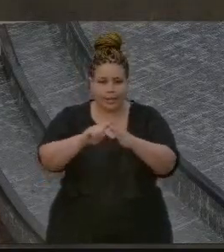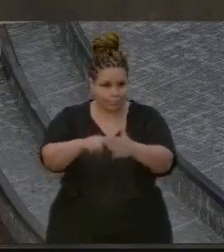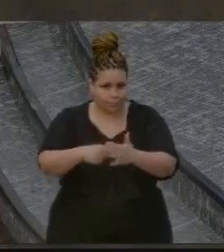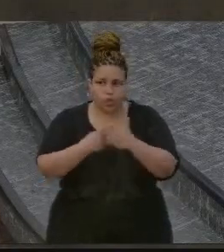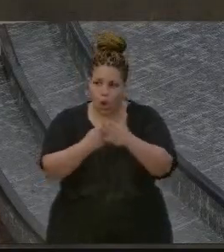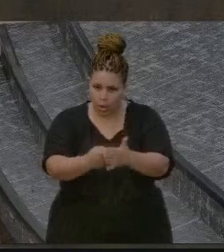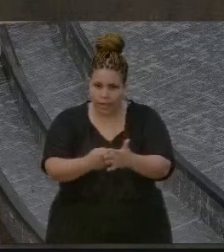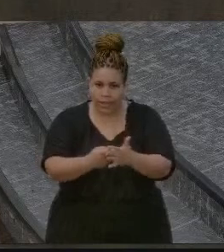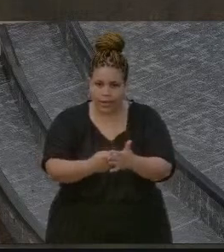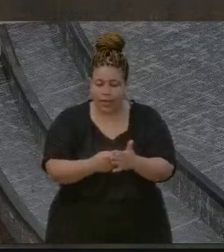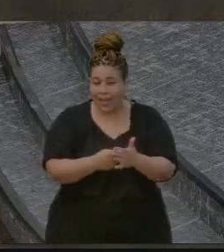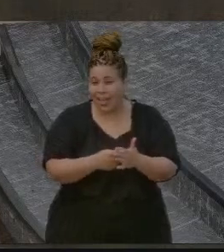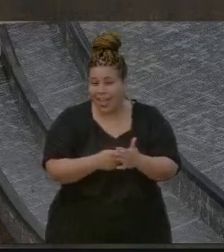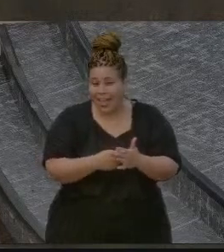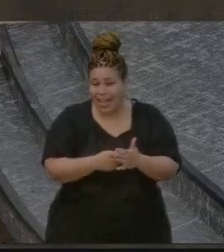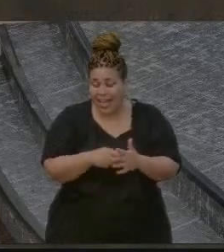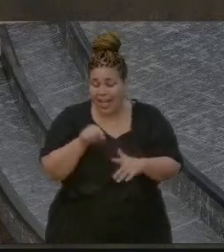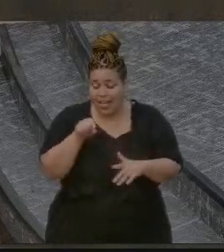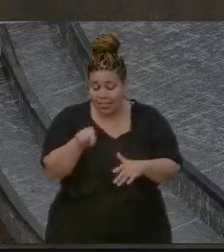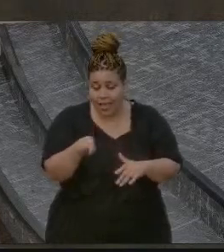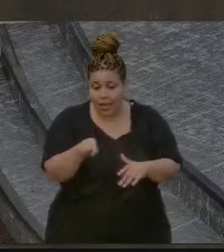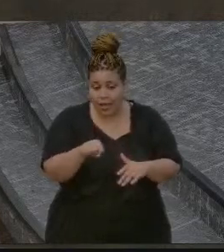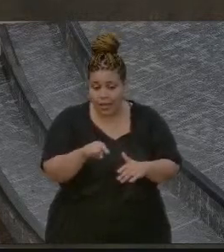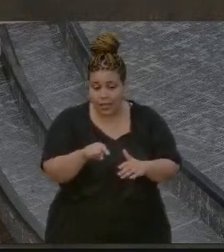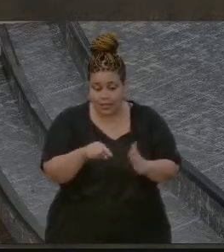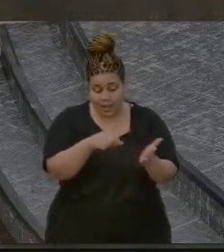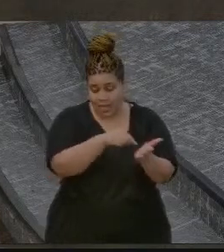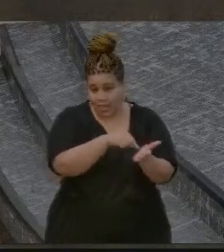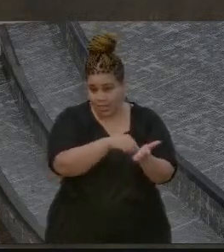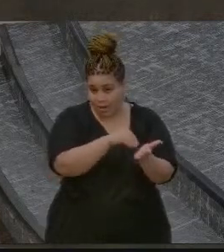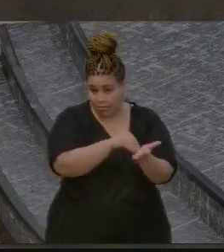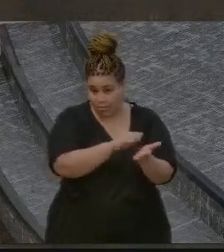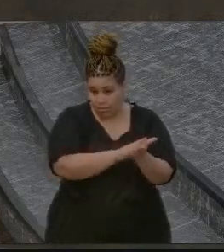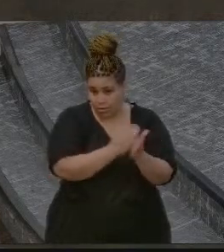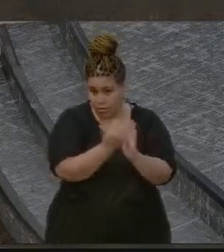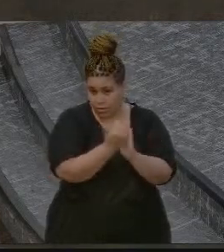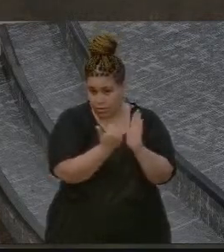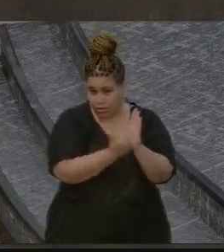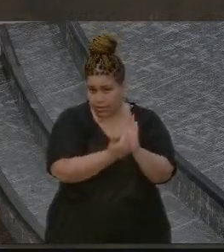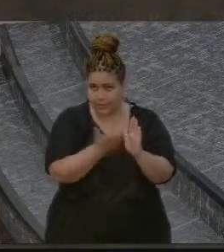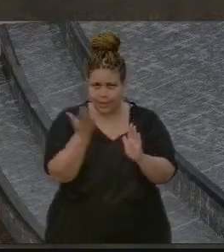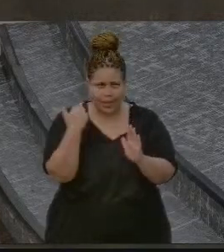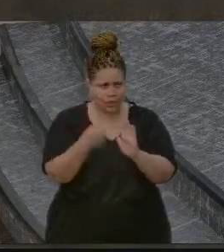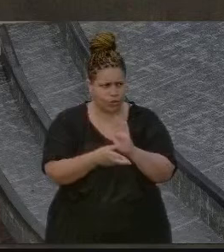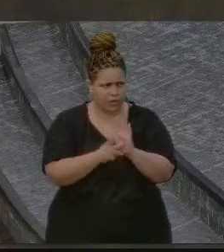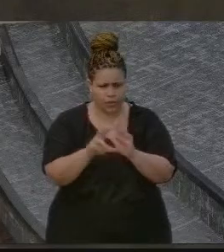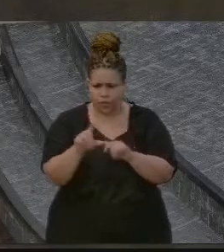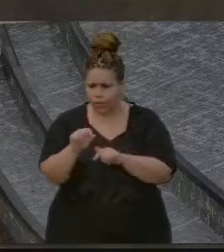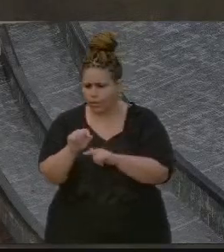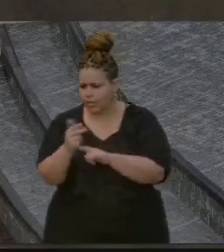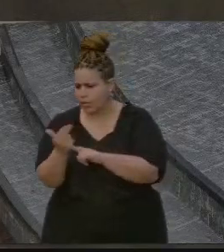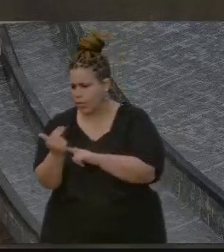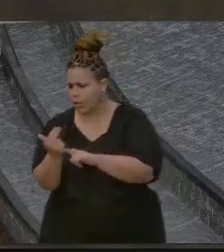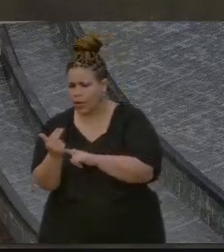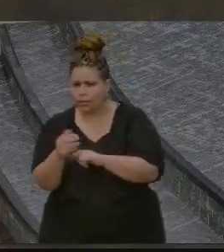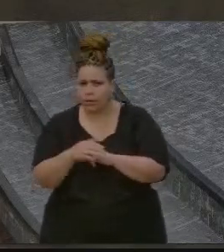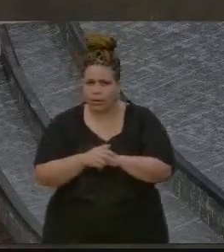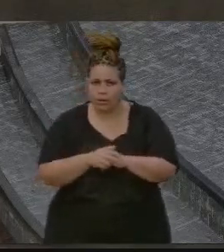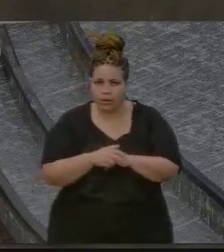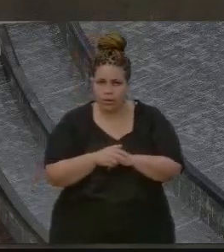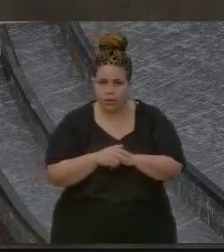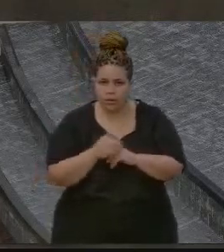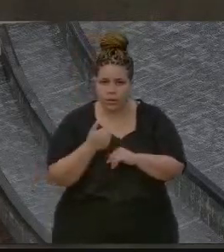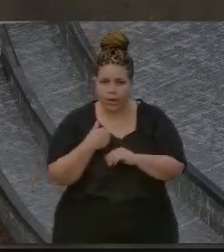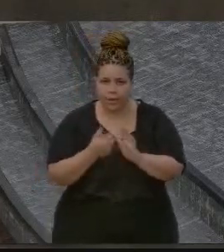the list for the ad hoc policy. It's actually in the next round. It was last reviewed in 2013. So we'll go ahead and get